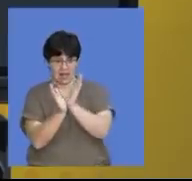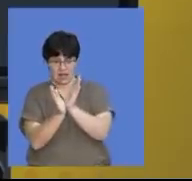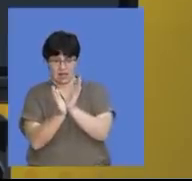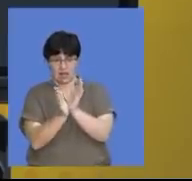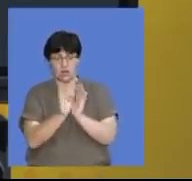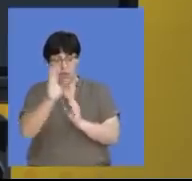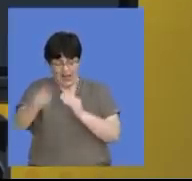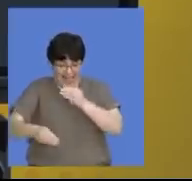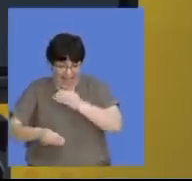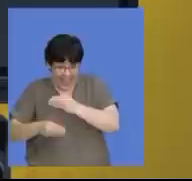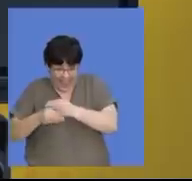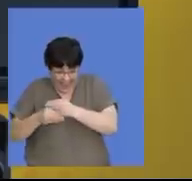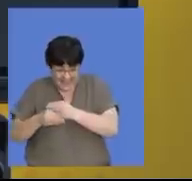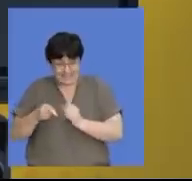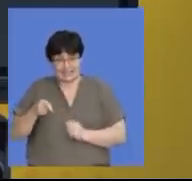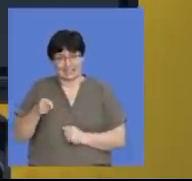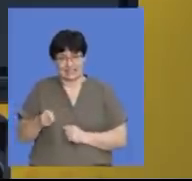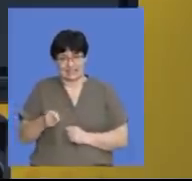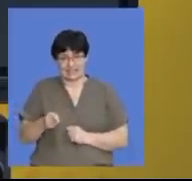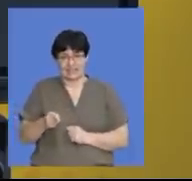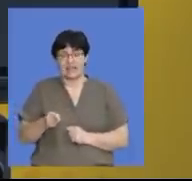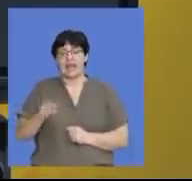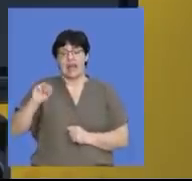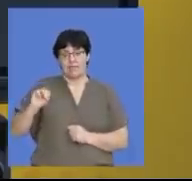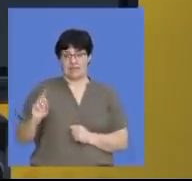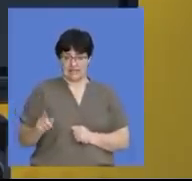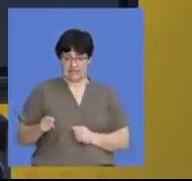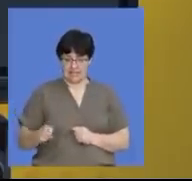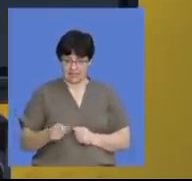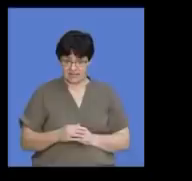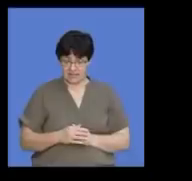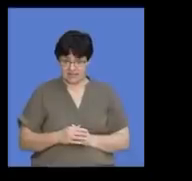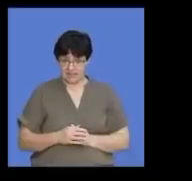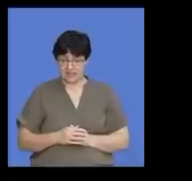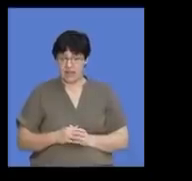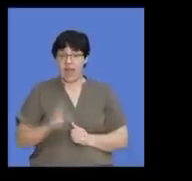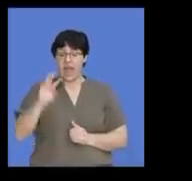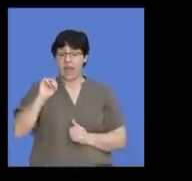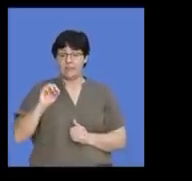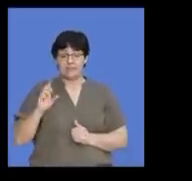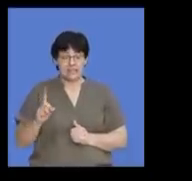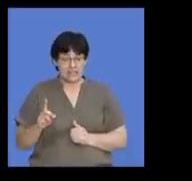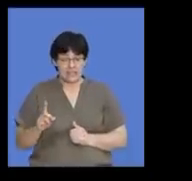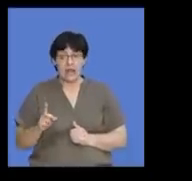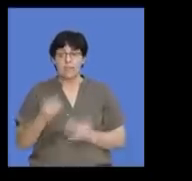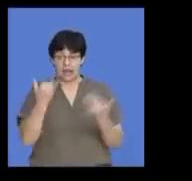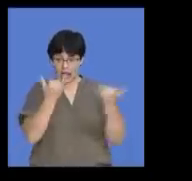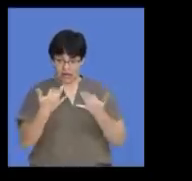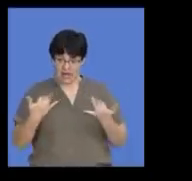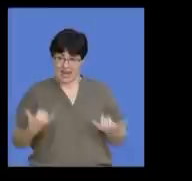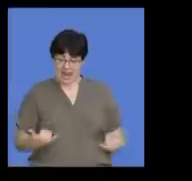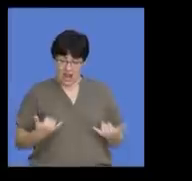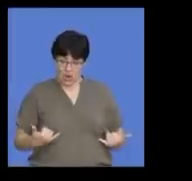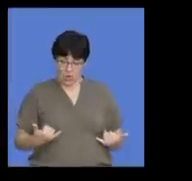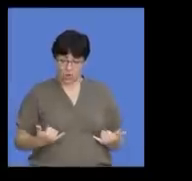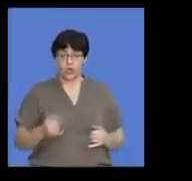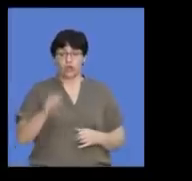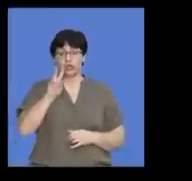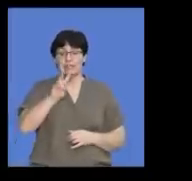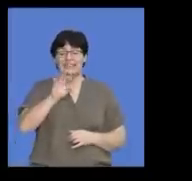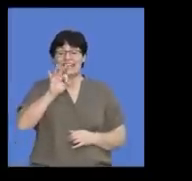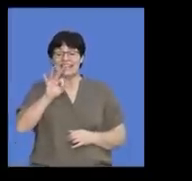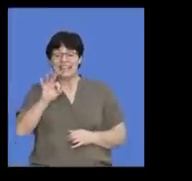going to add it to your magnetic declination. My magnetic declination, which I've just calculated at